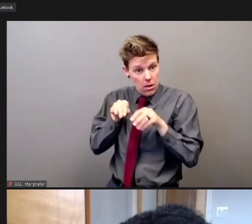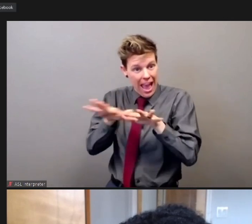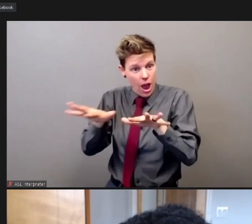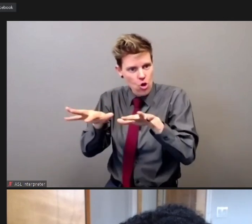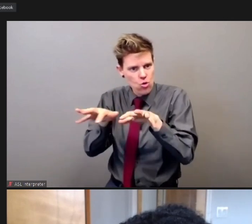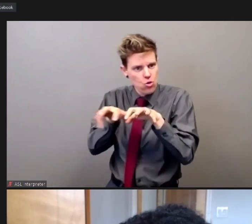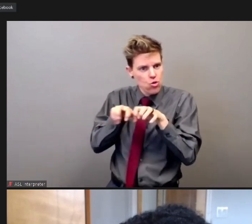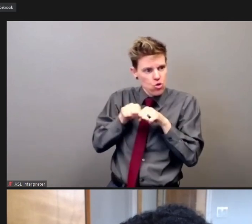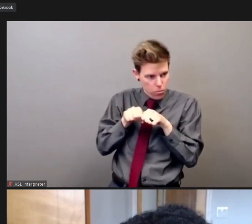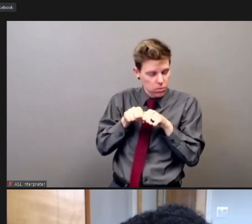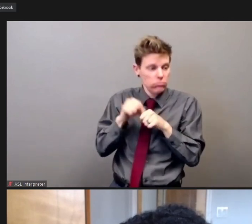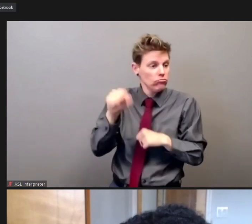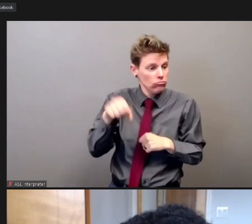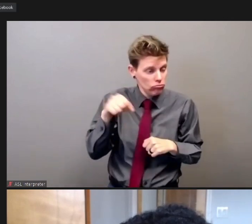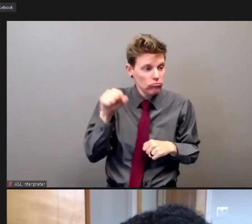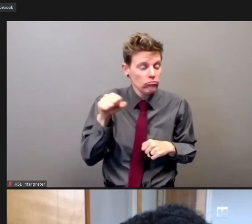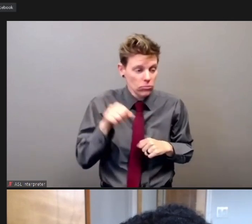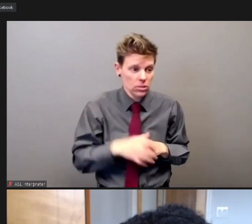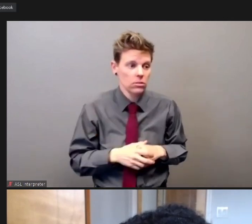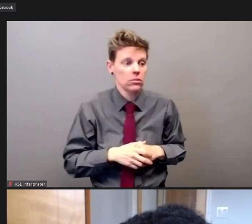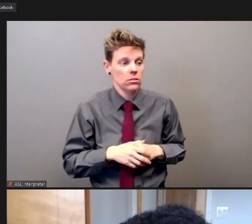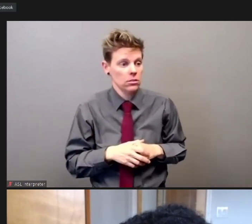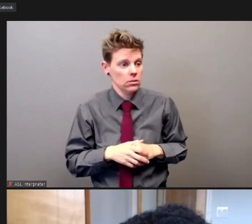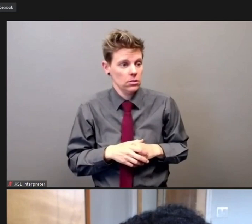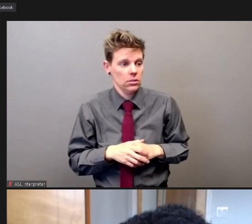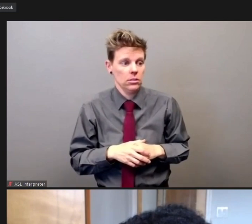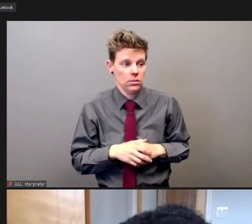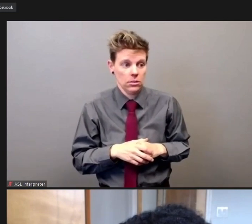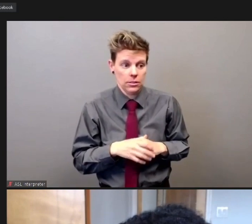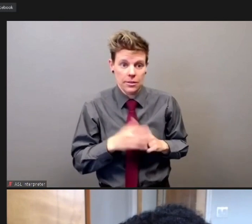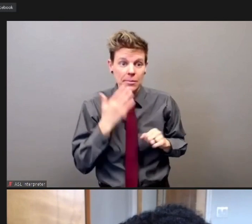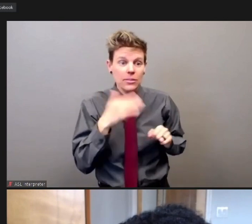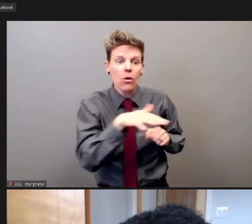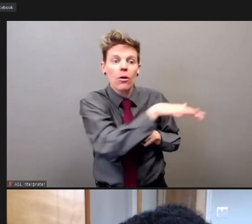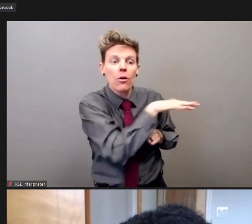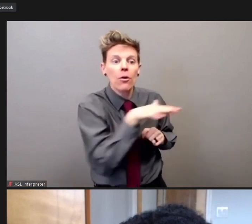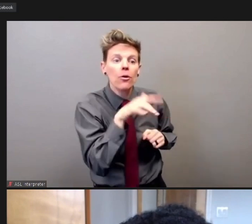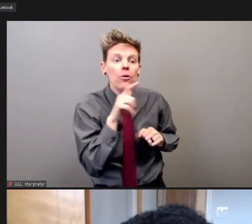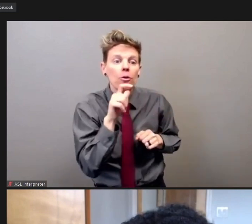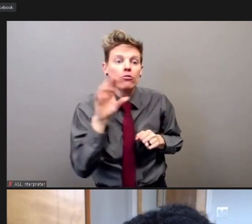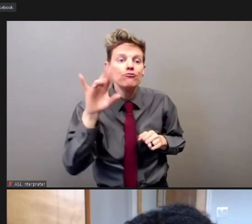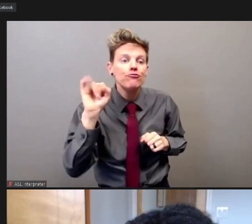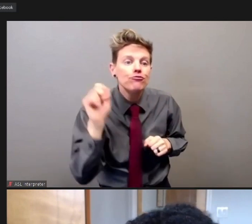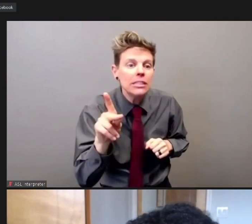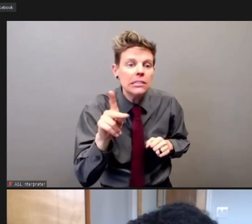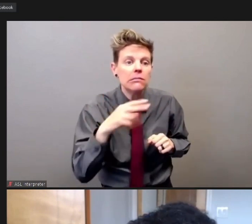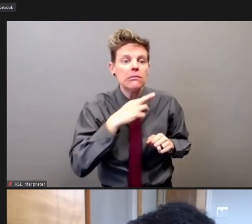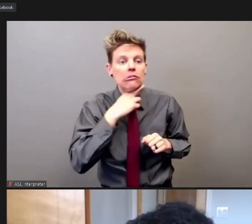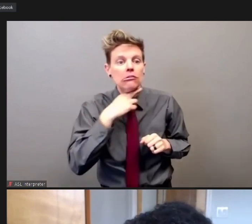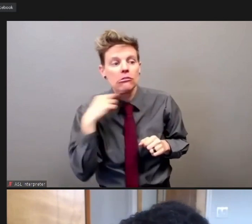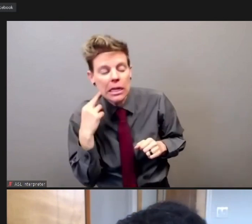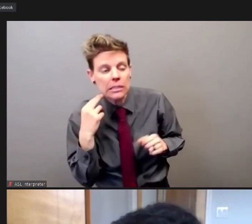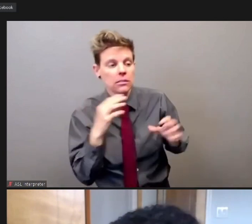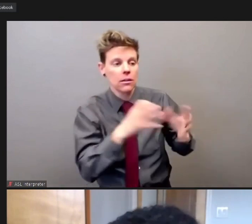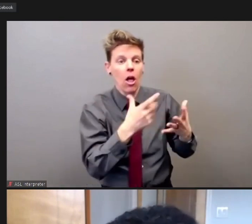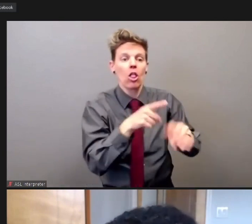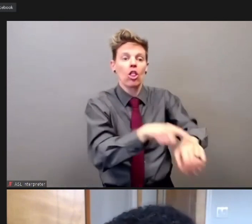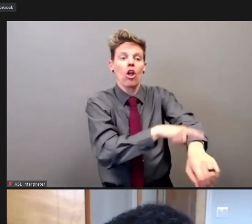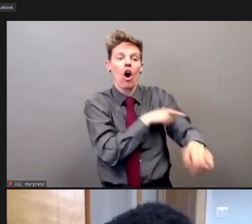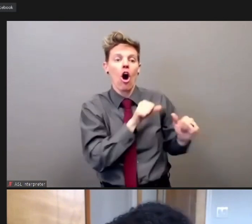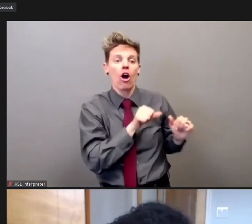likely to be really sick, hospitalized, or could lose their lives or have long-term chronic